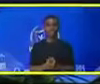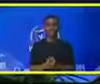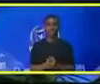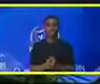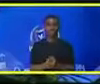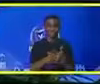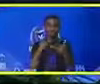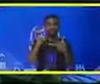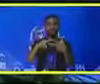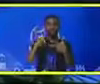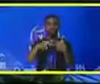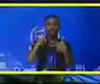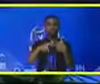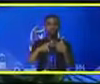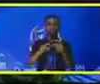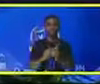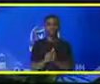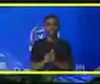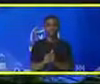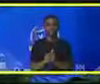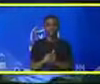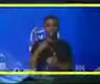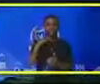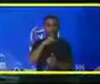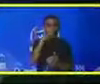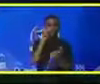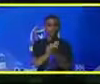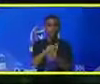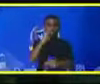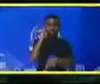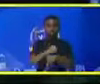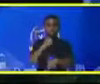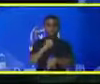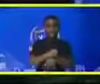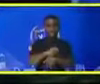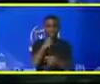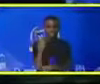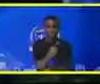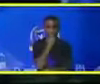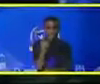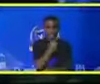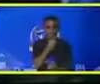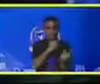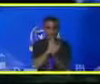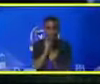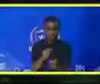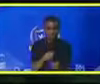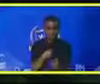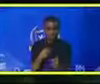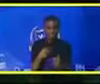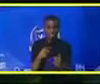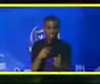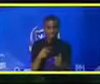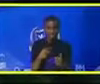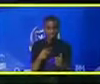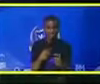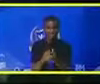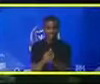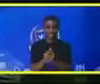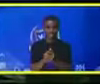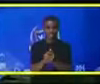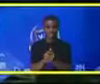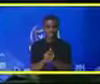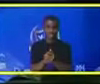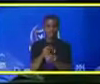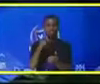Number two, you who went alone to meet me, as you are returning, you are going to see